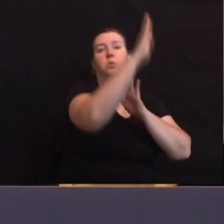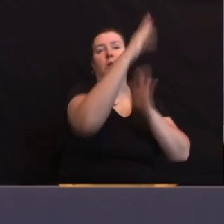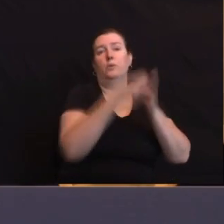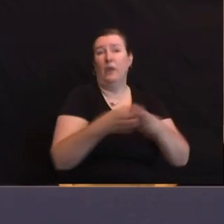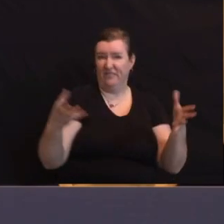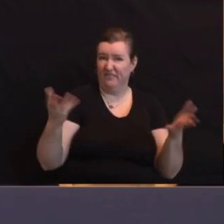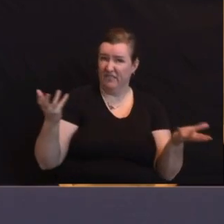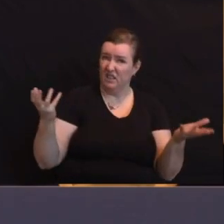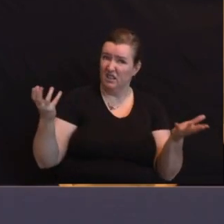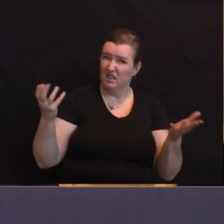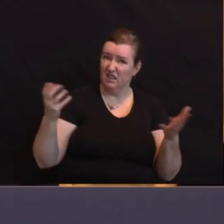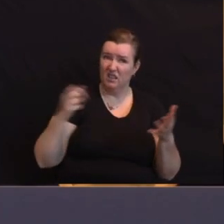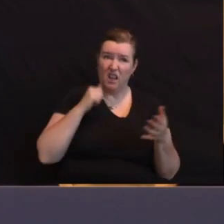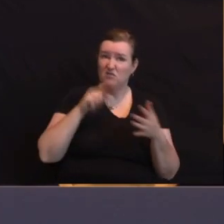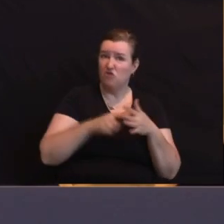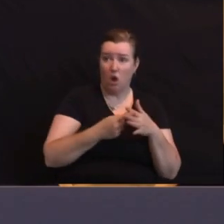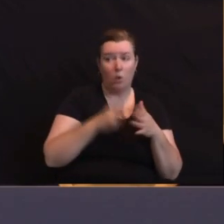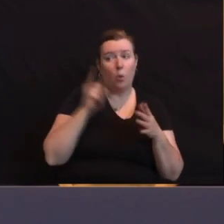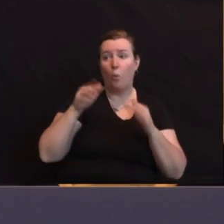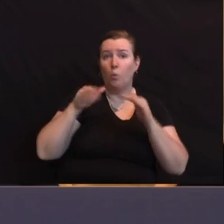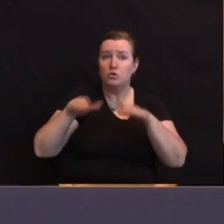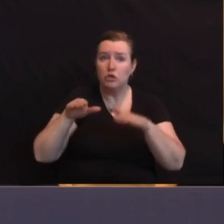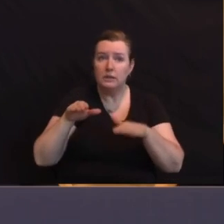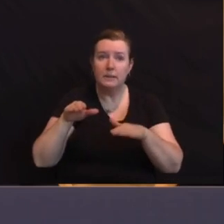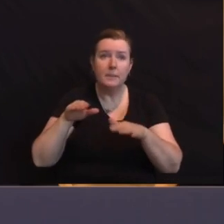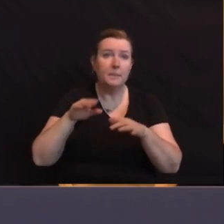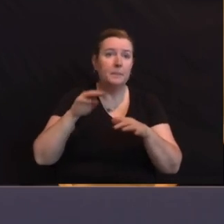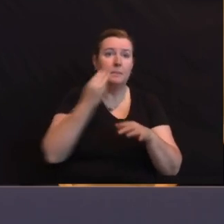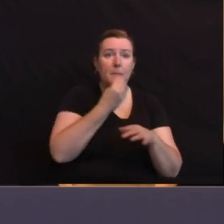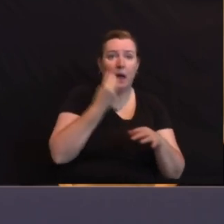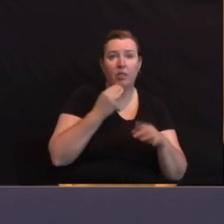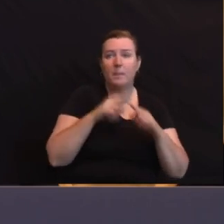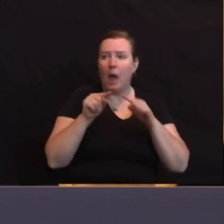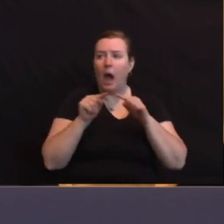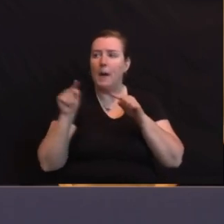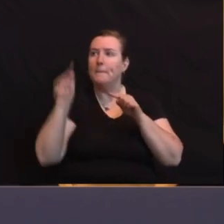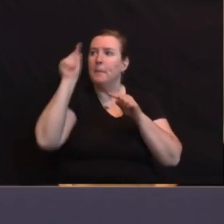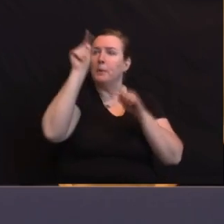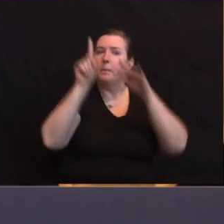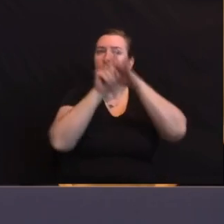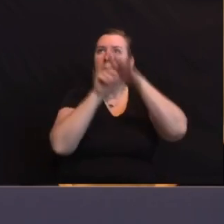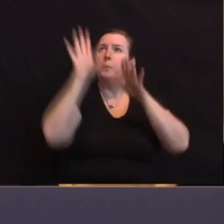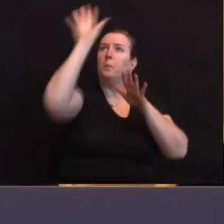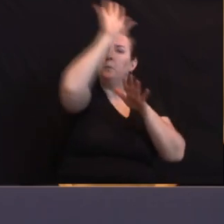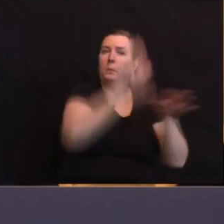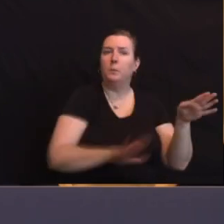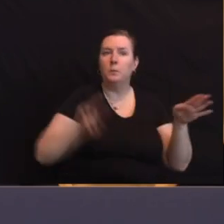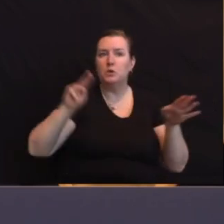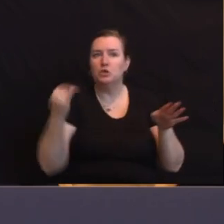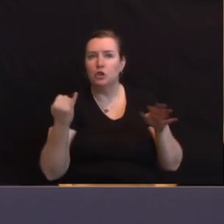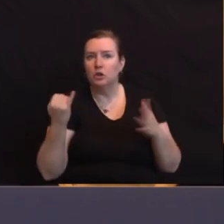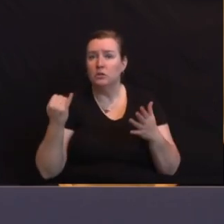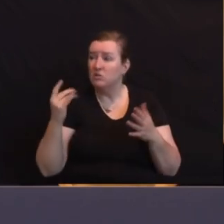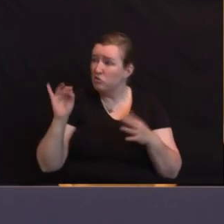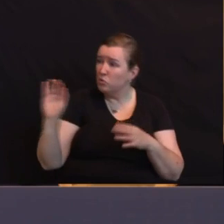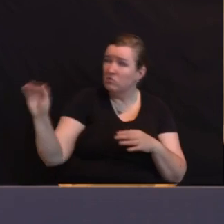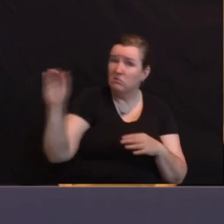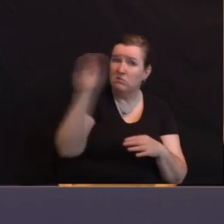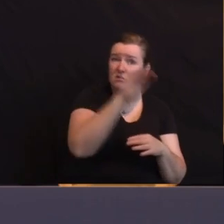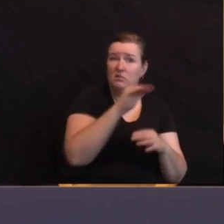only Ocean, it's not only Monmouth. It's a lot. You're appealing to people to wear masks, social